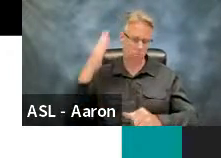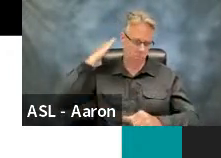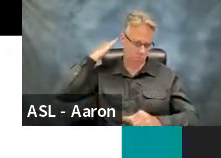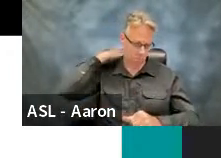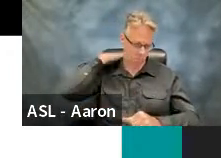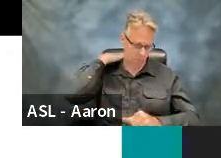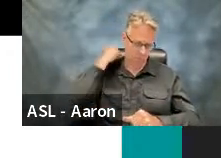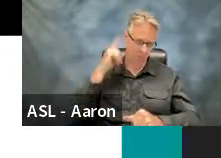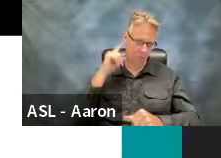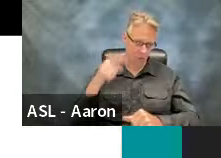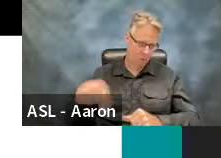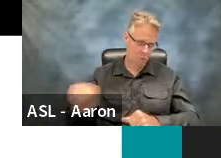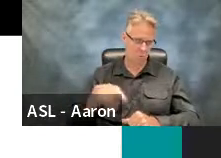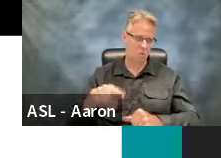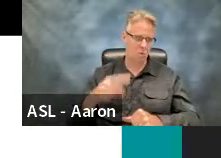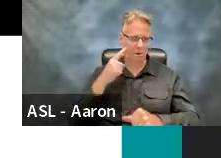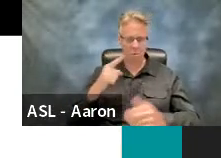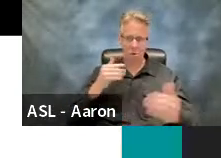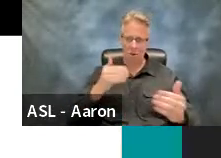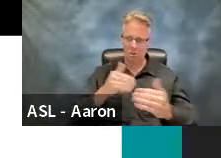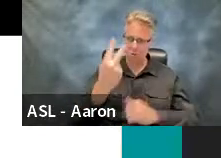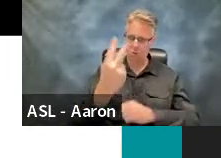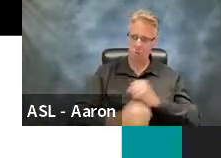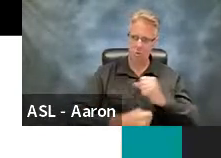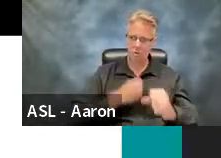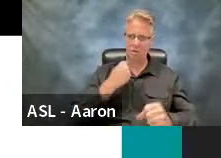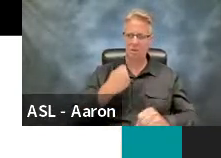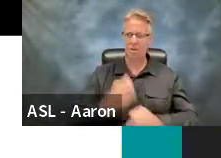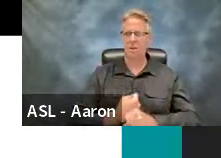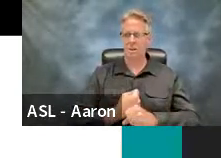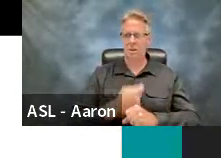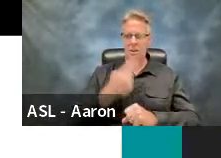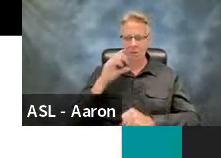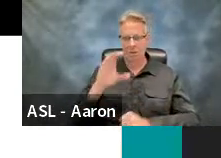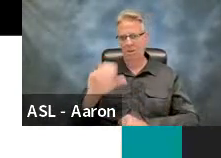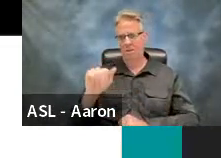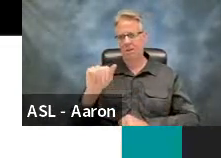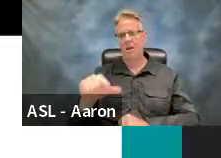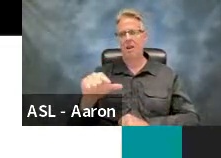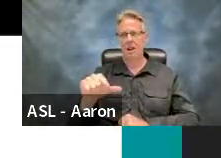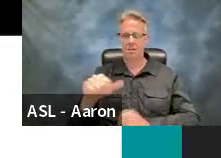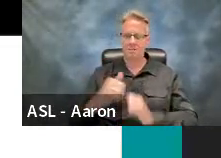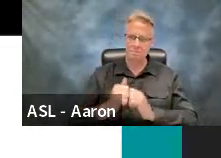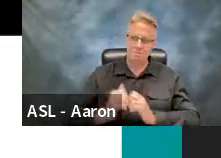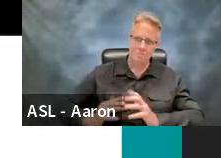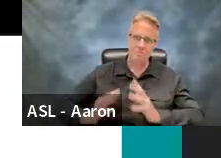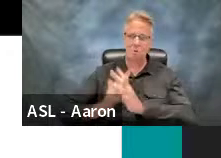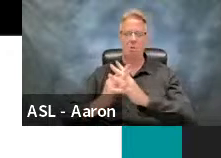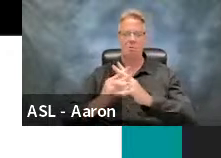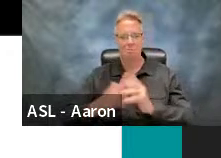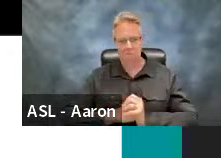as we come up on 2 years of the Community Advisory Group being formed.